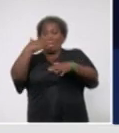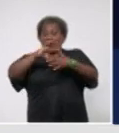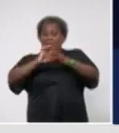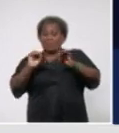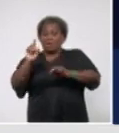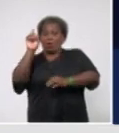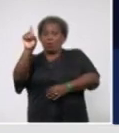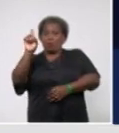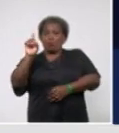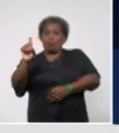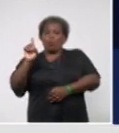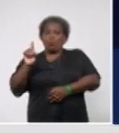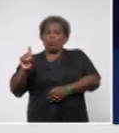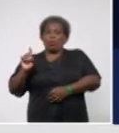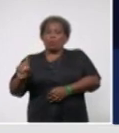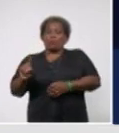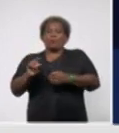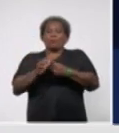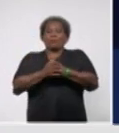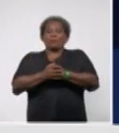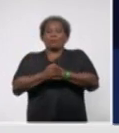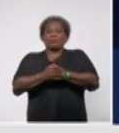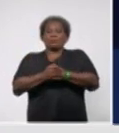3,642 people, or